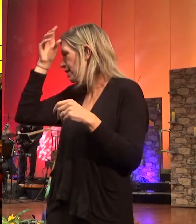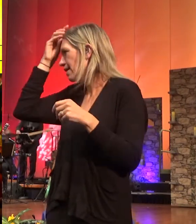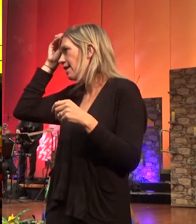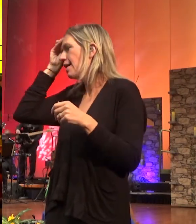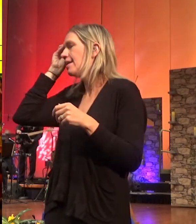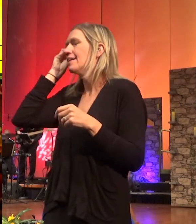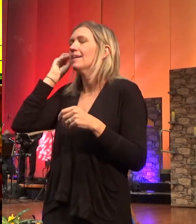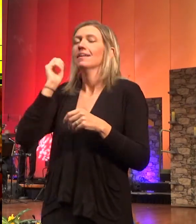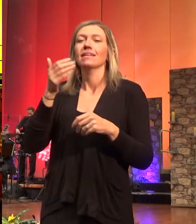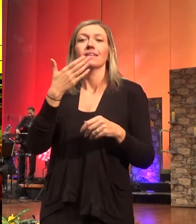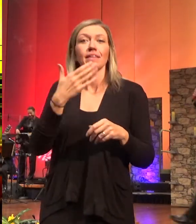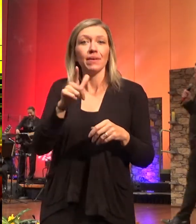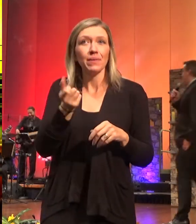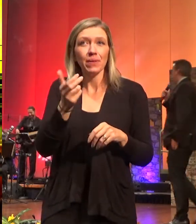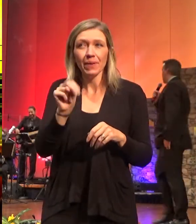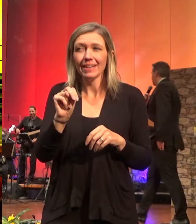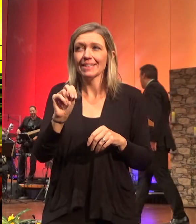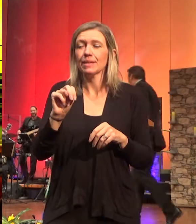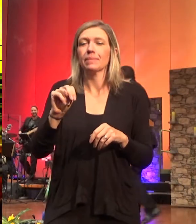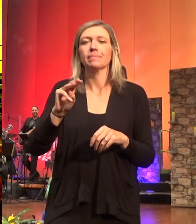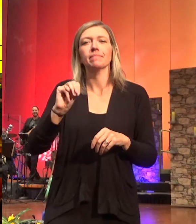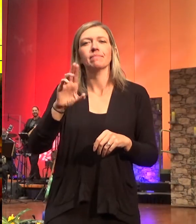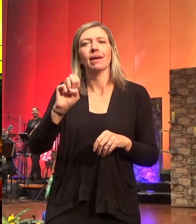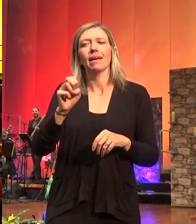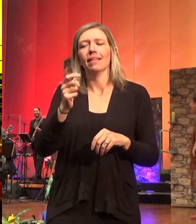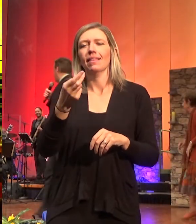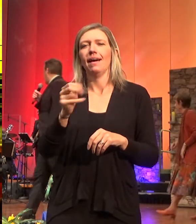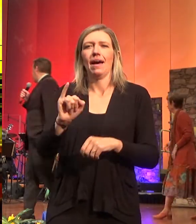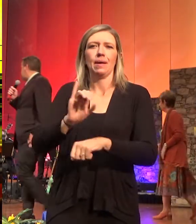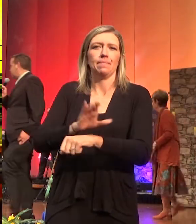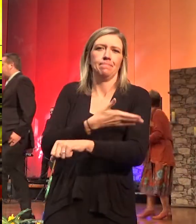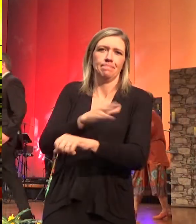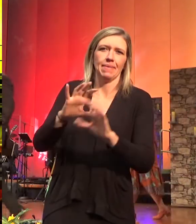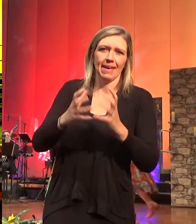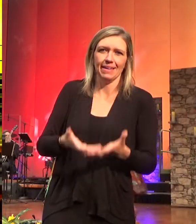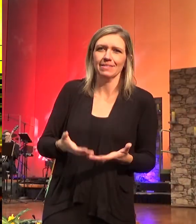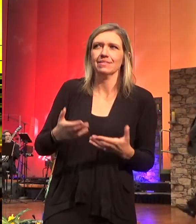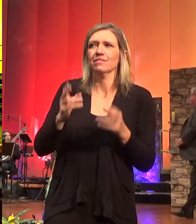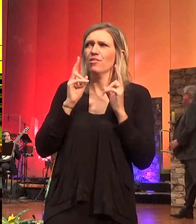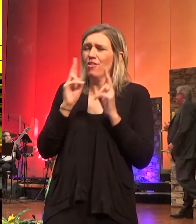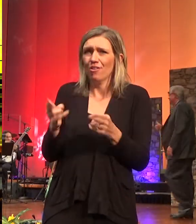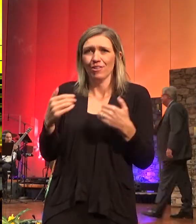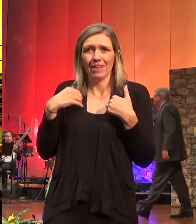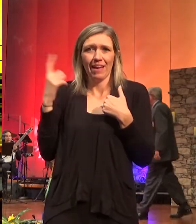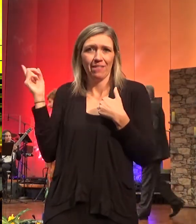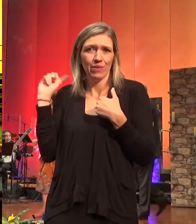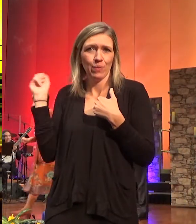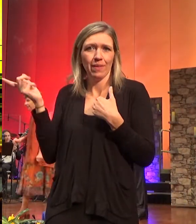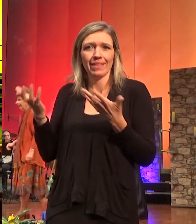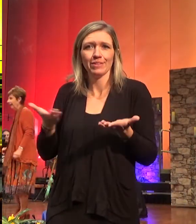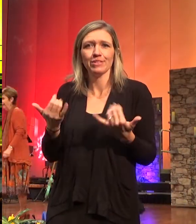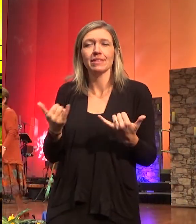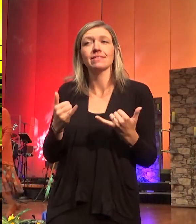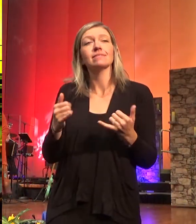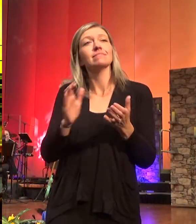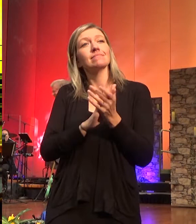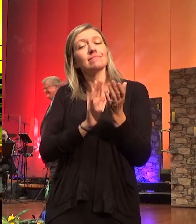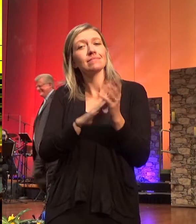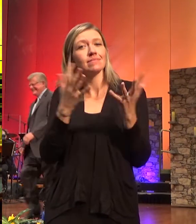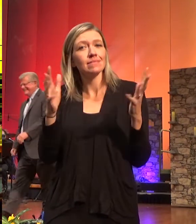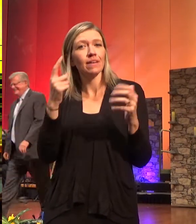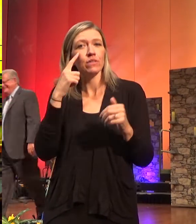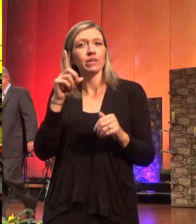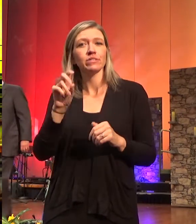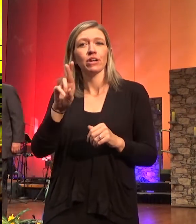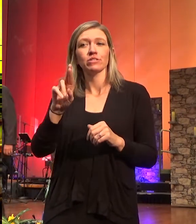Thank you, Lauren Sheely and our Mile High Band. Randy, so honored to have you with us today. Let's hear it for Dr. Roger Teel,